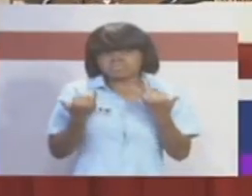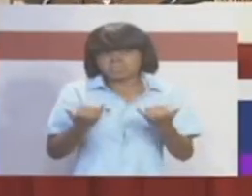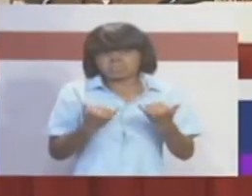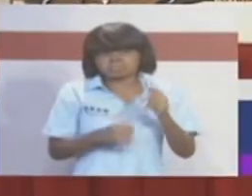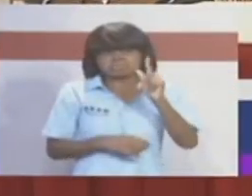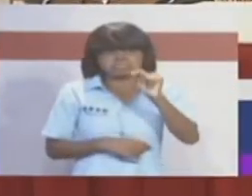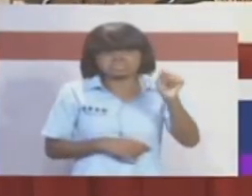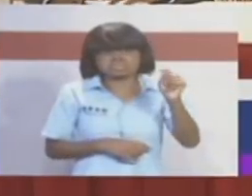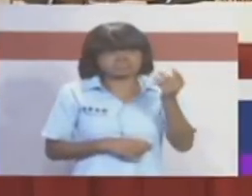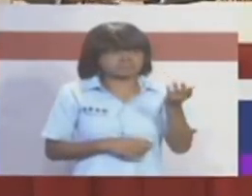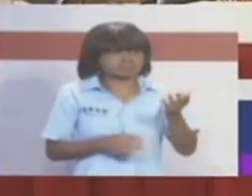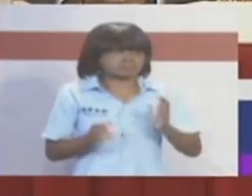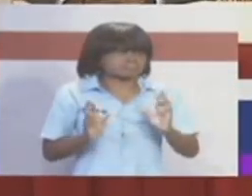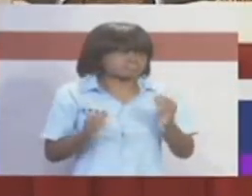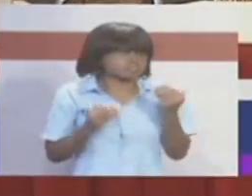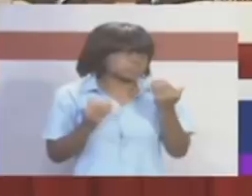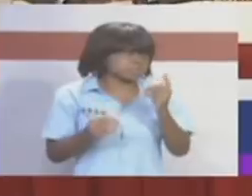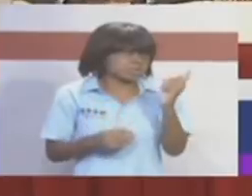questions.